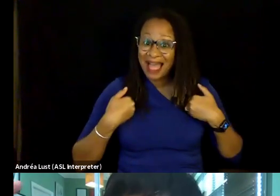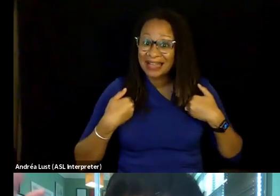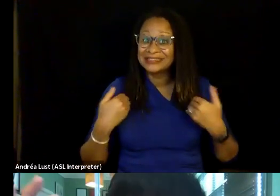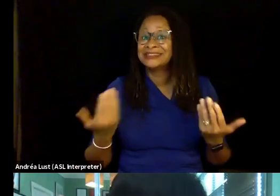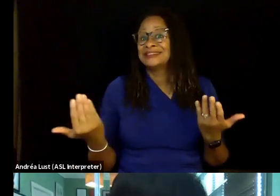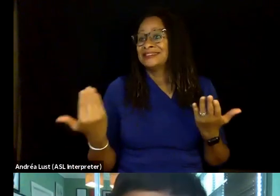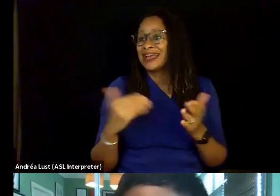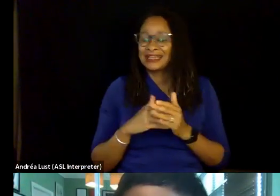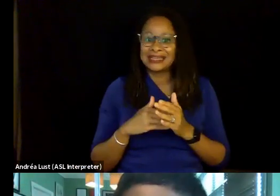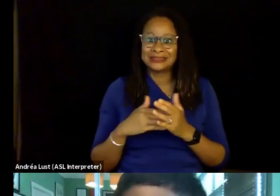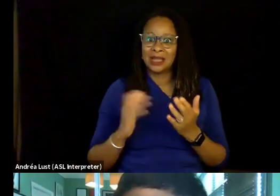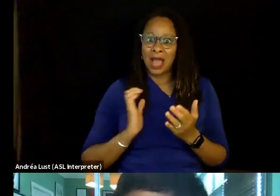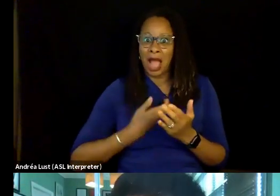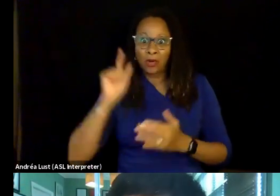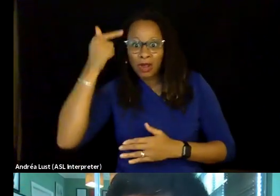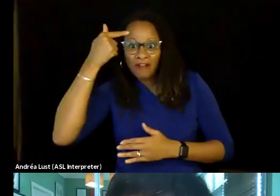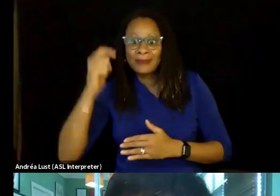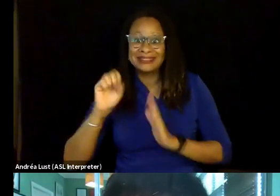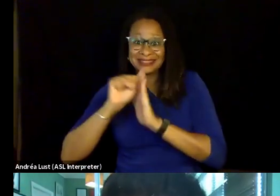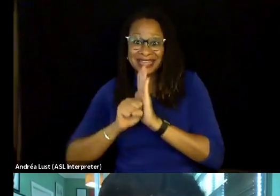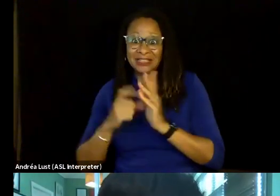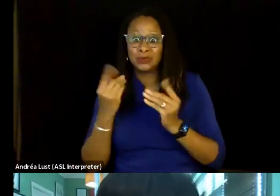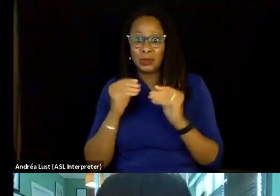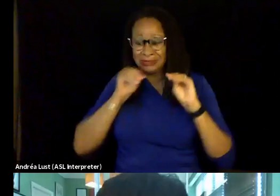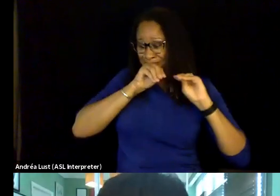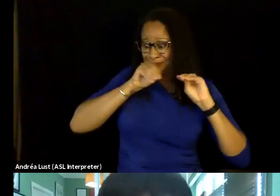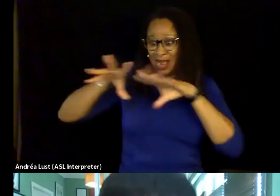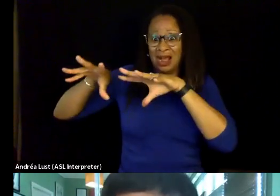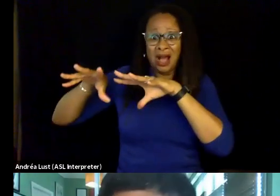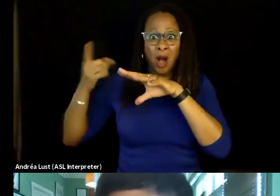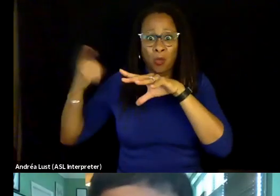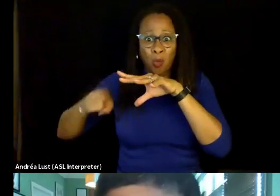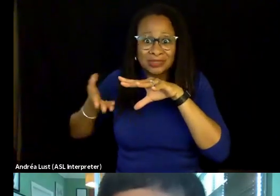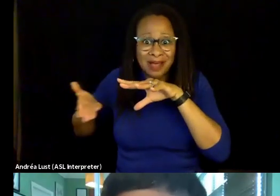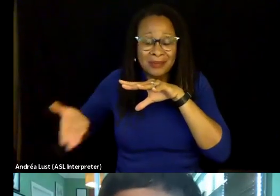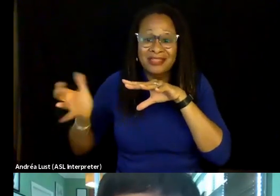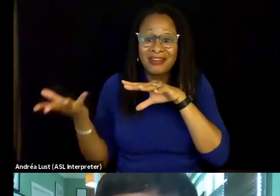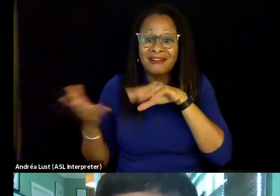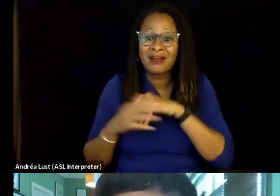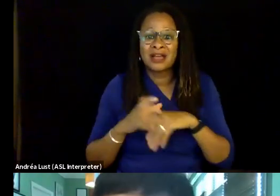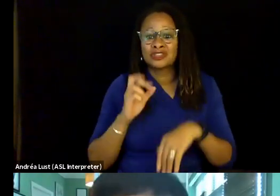know, state is to shine the light. And so Ramona can